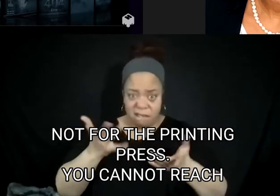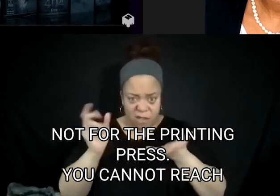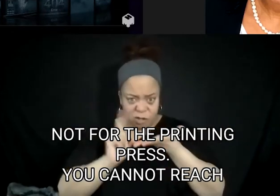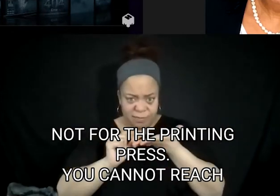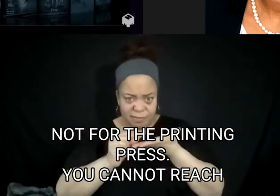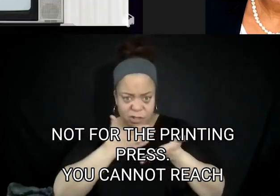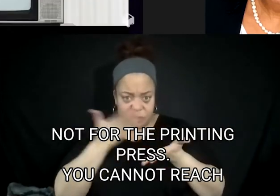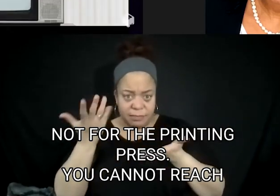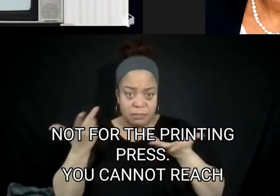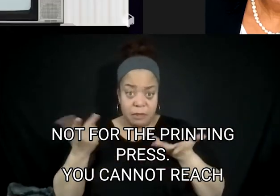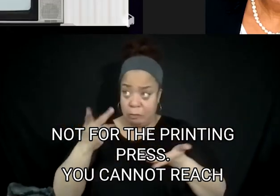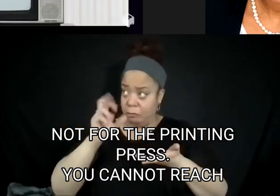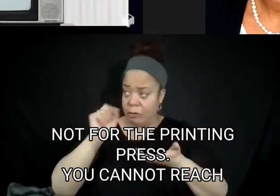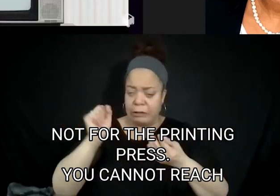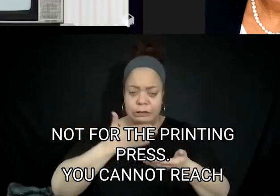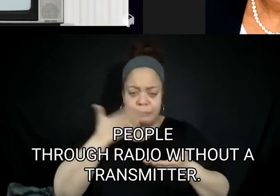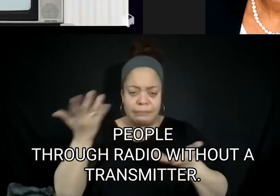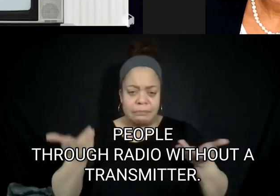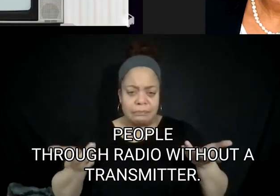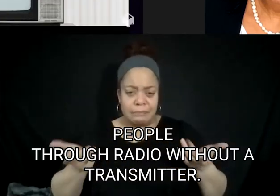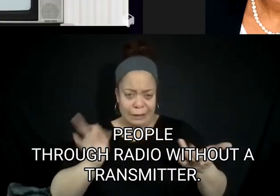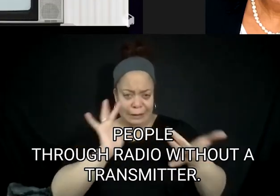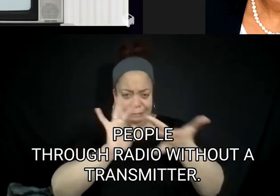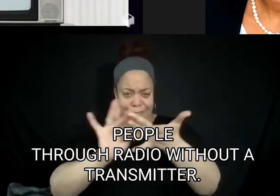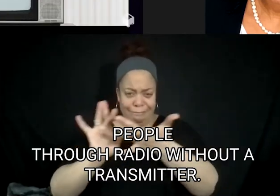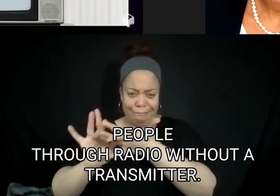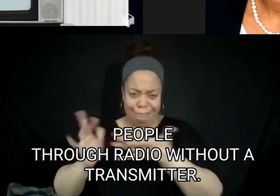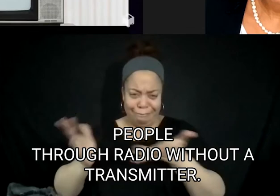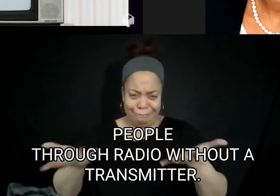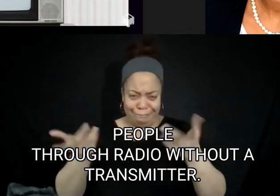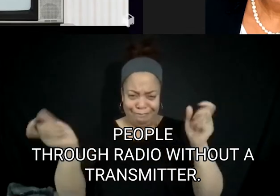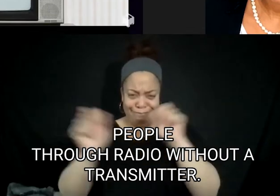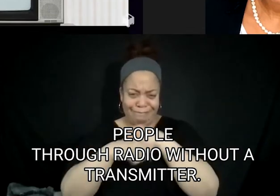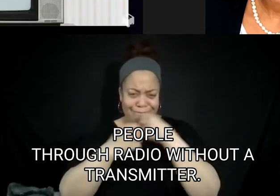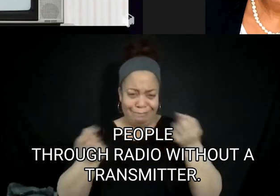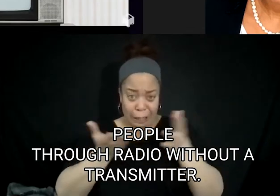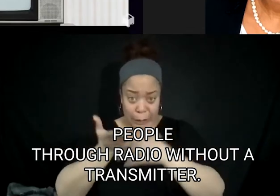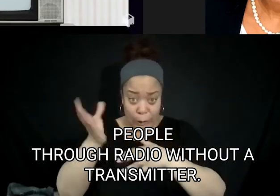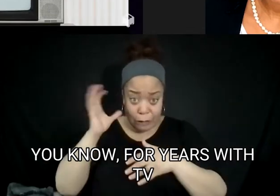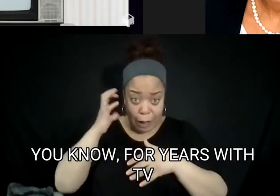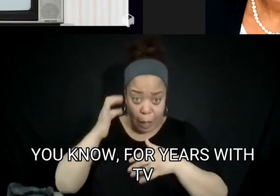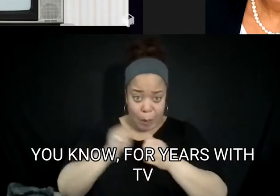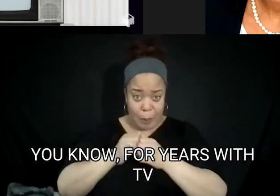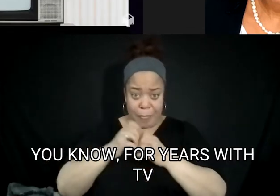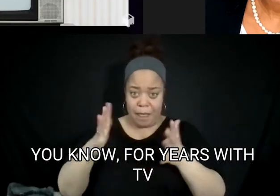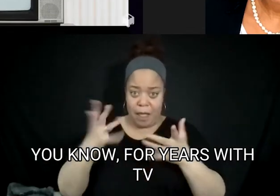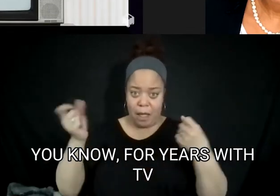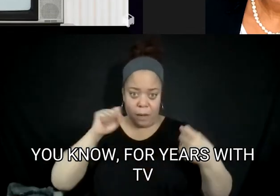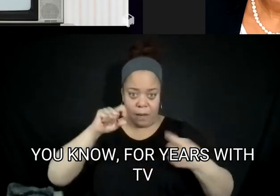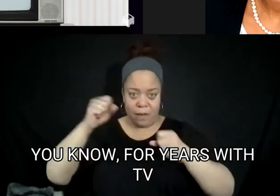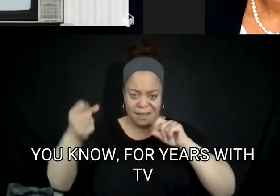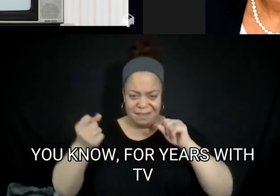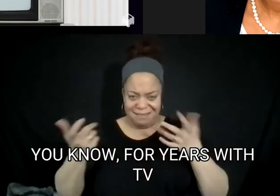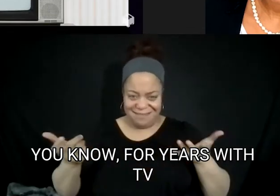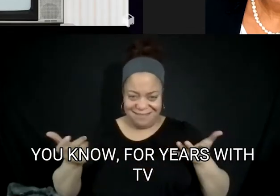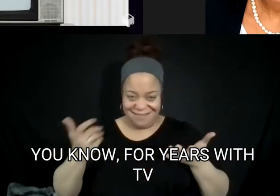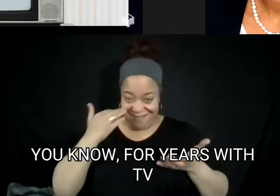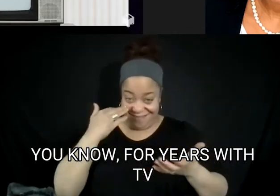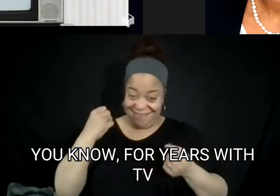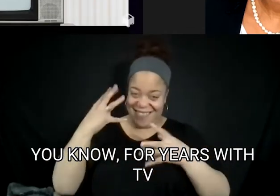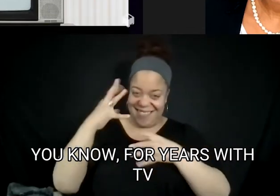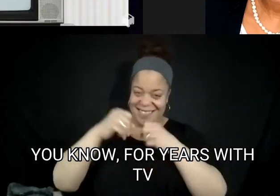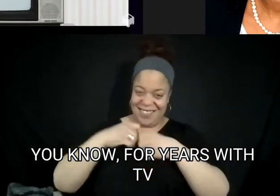You know, for years with TV, you actually couldn't see television without an antenna.